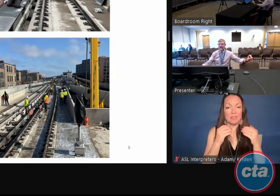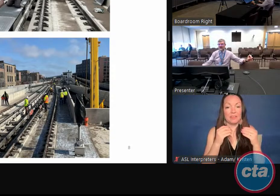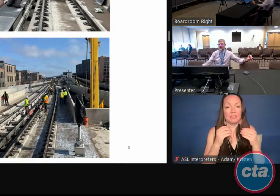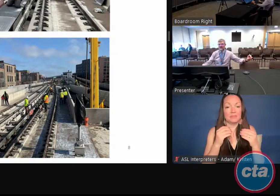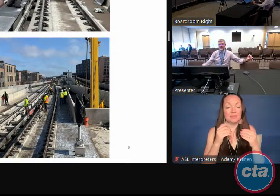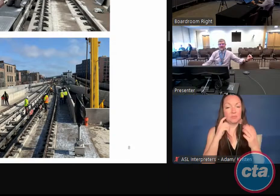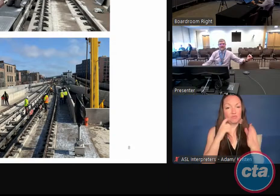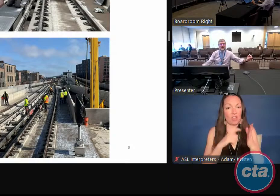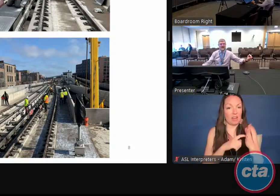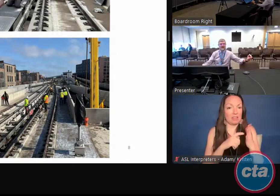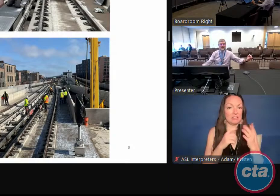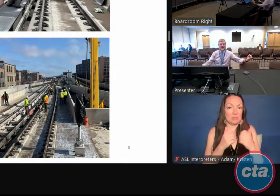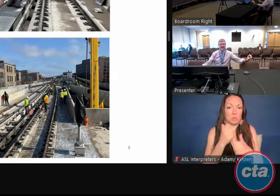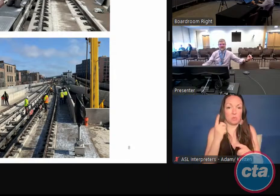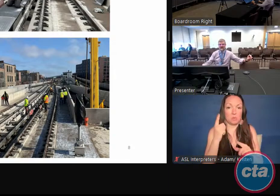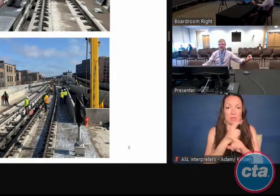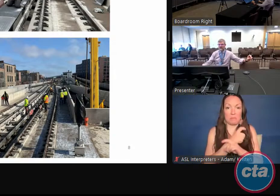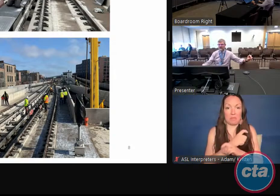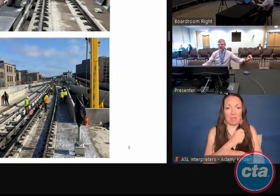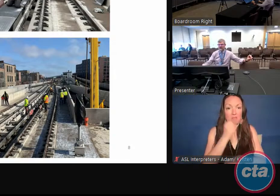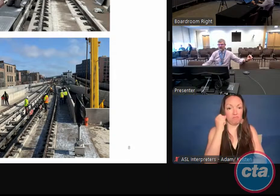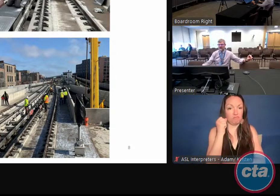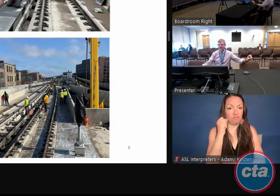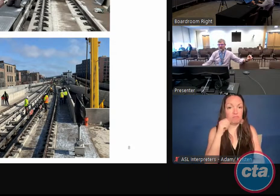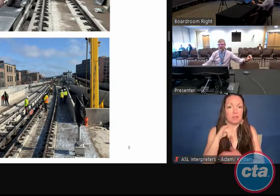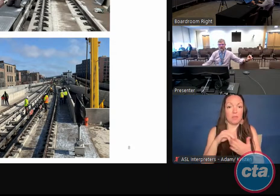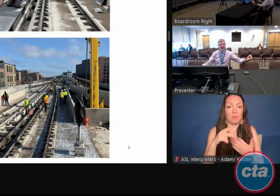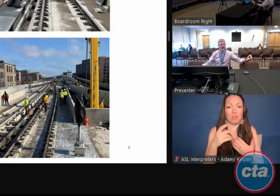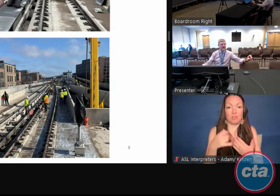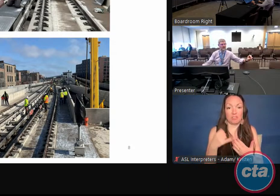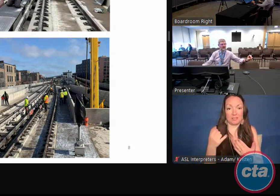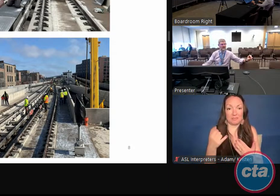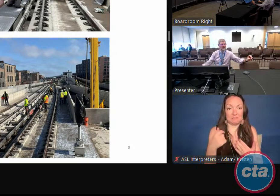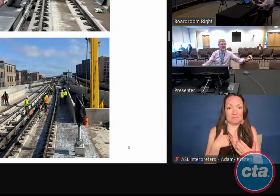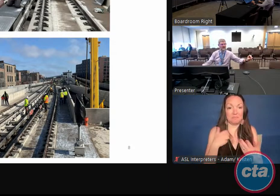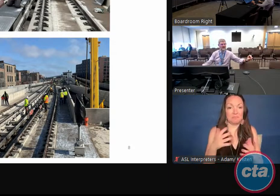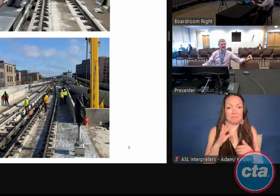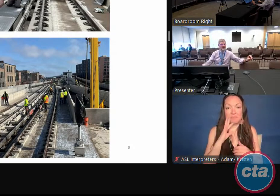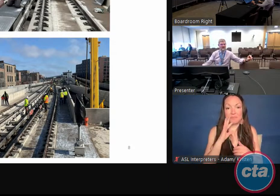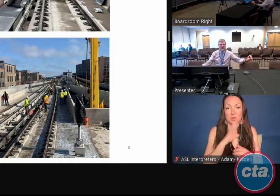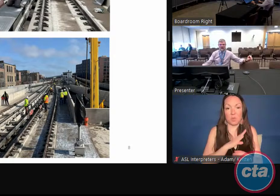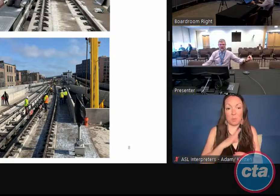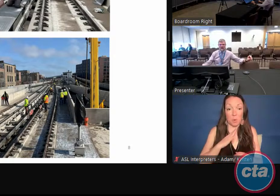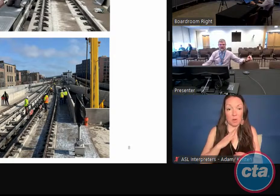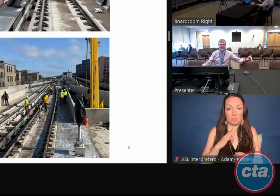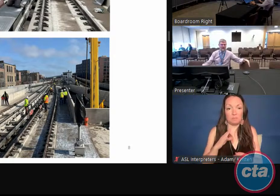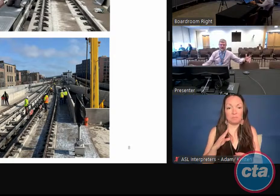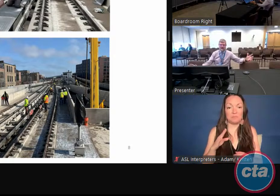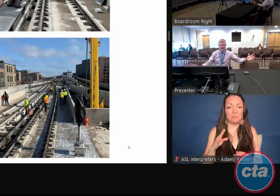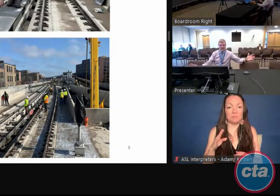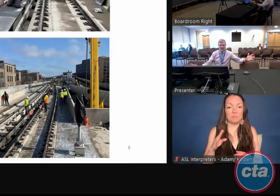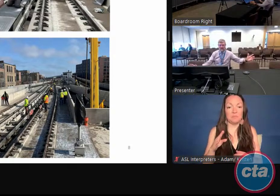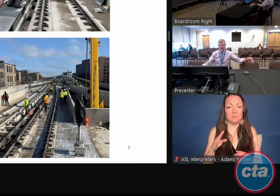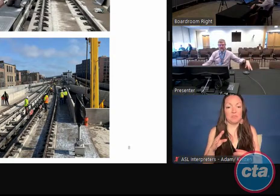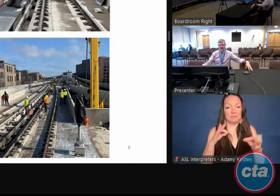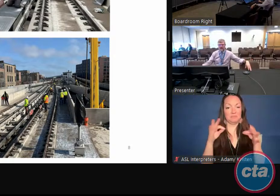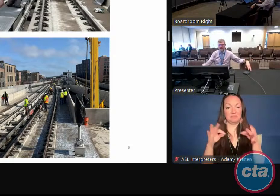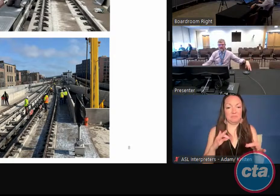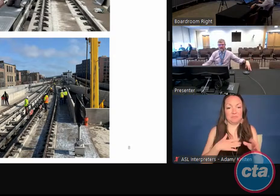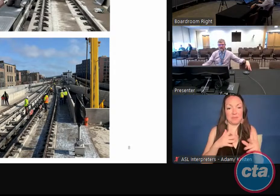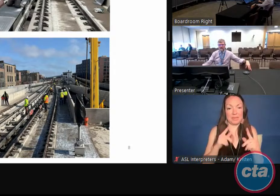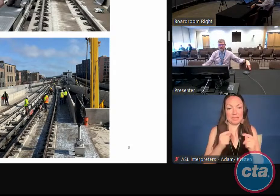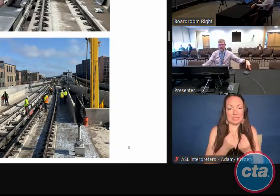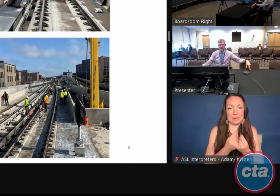complicated milestones in this project. And as I was talking to our board earlier this week about this, my team was